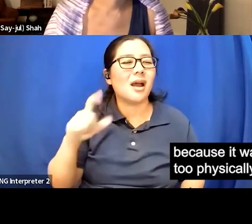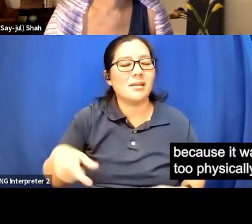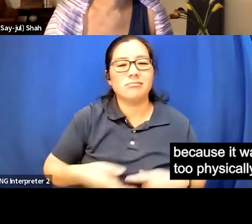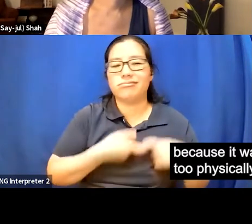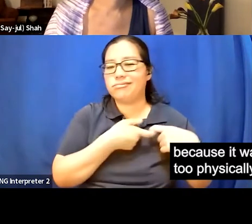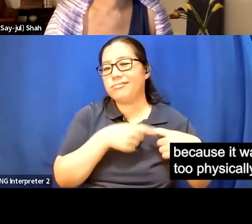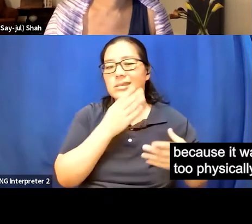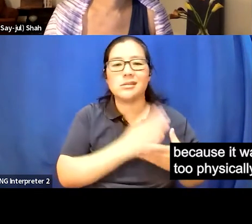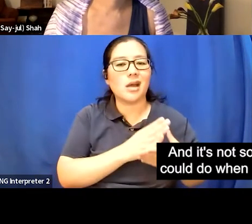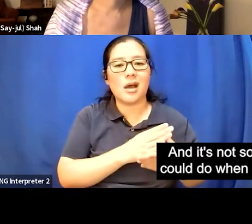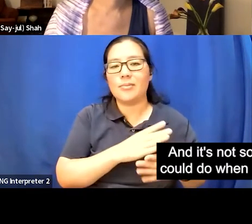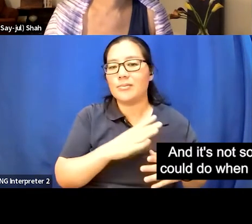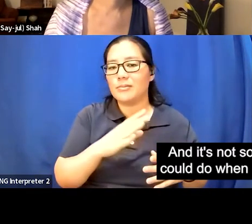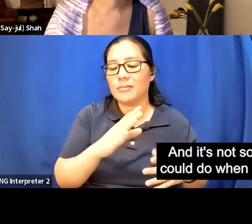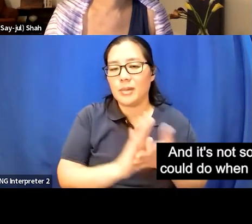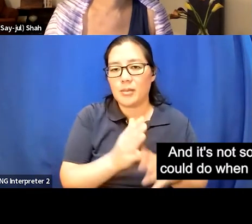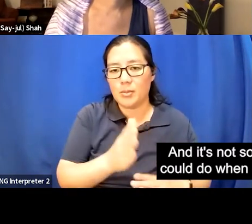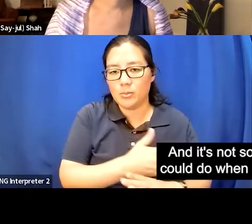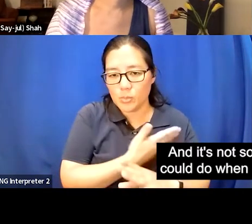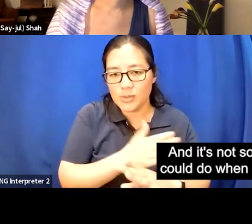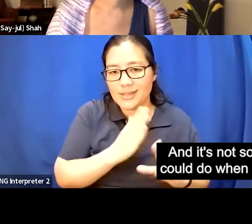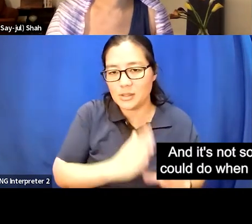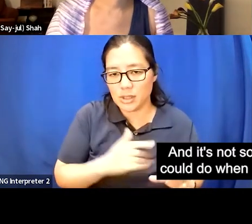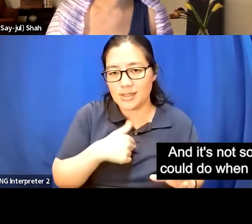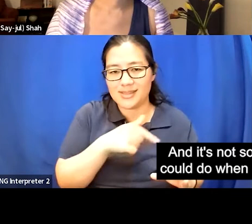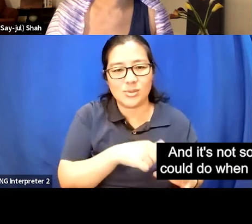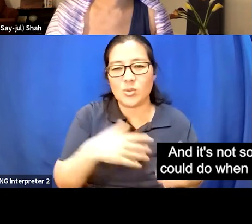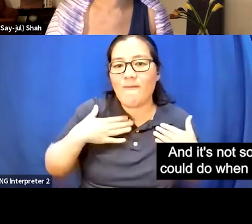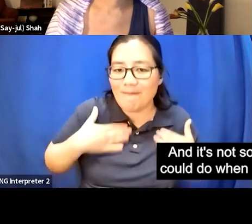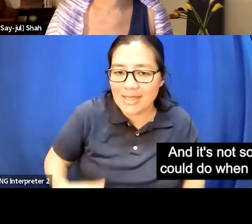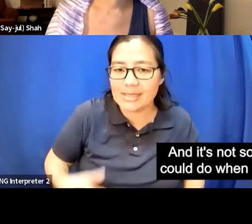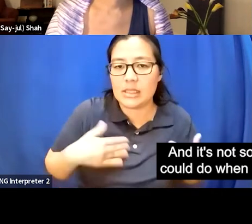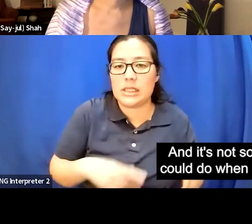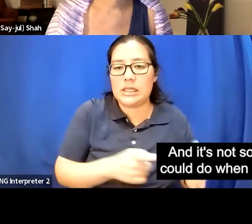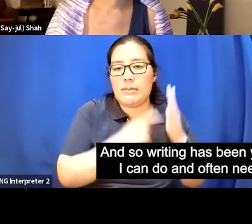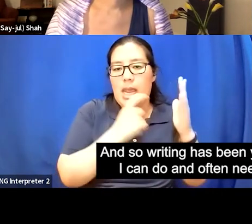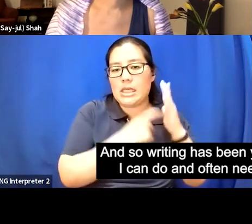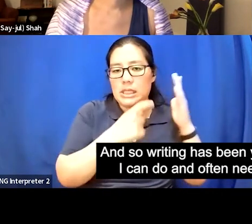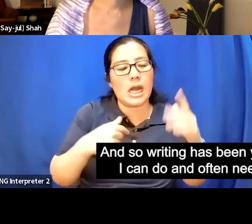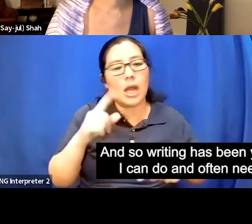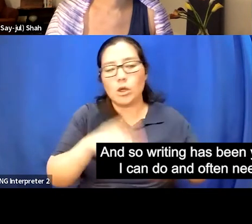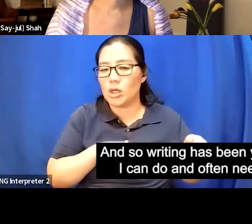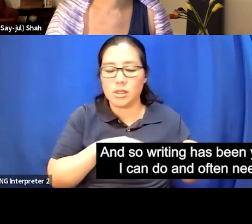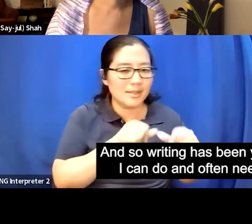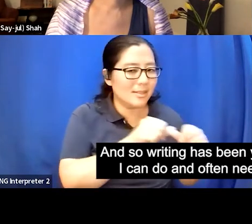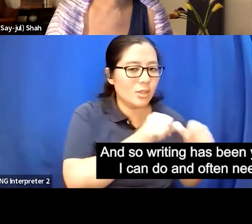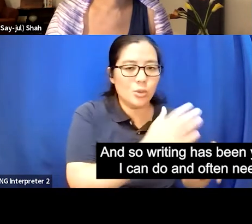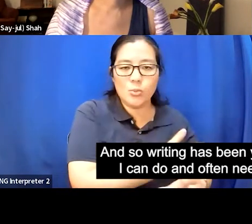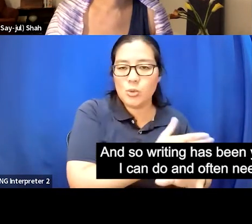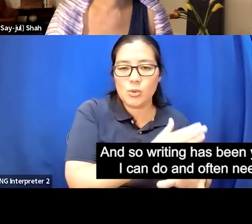just simply too physically demanding. And it's not something that I could do when I was very sick. And so